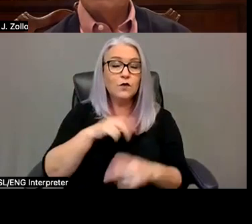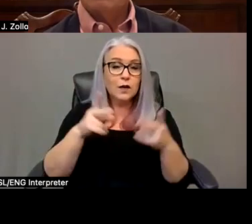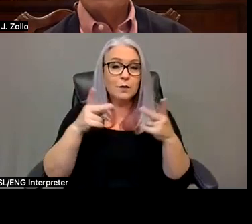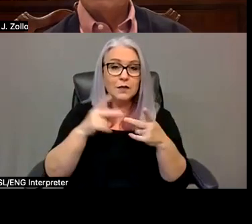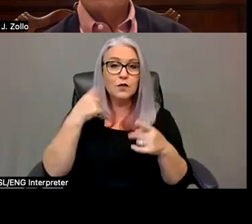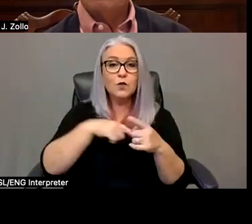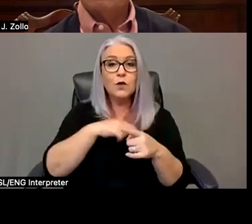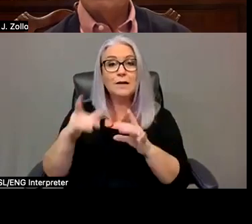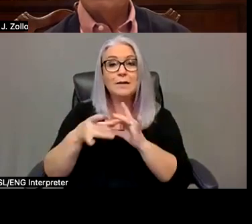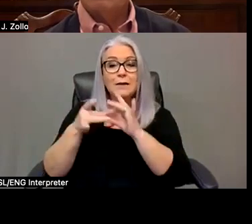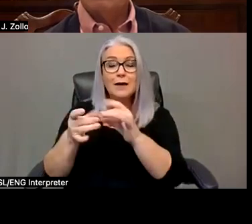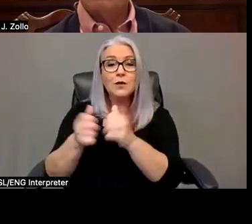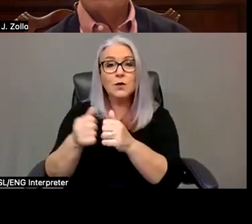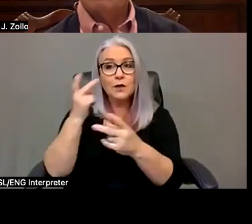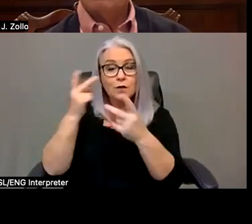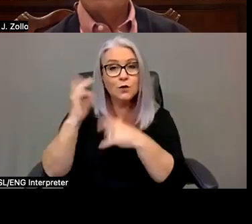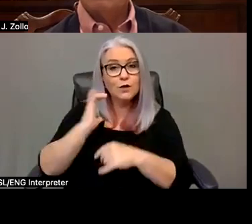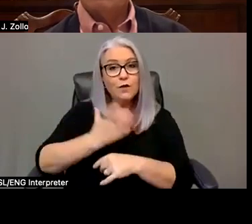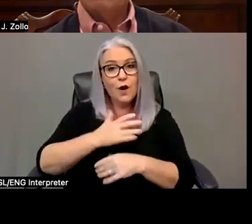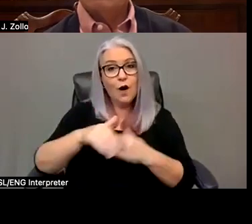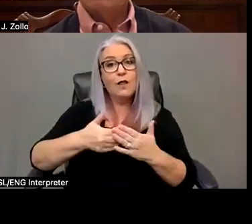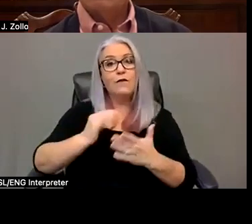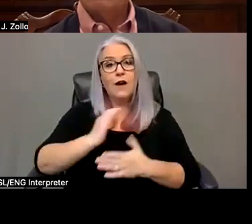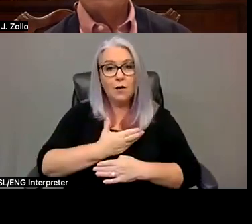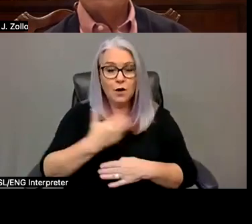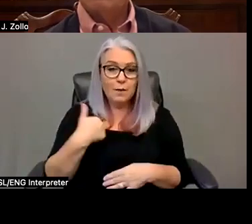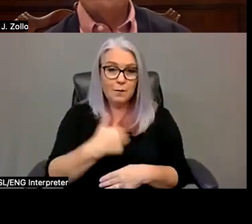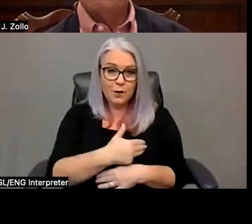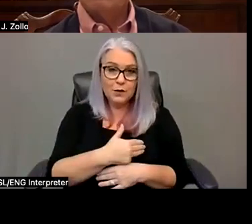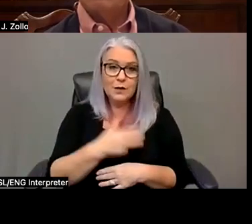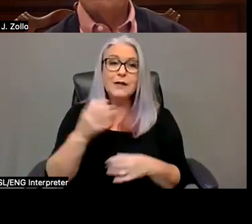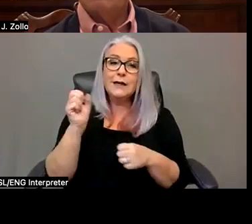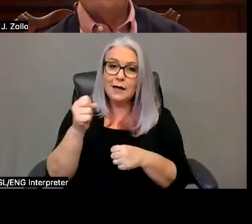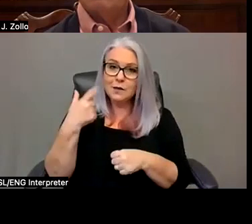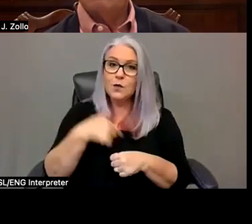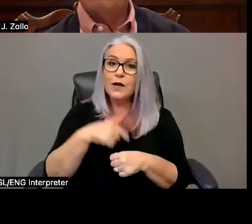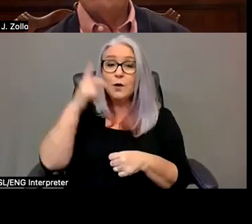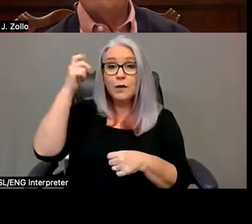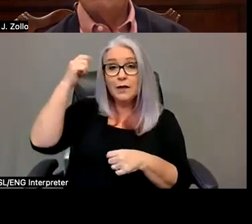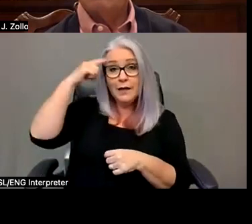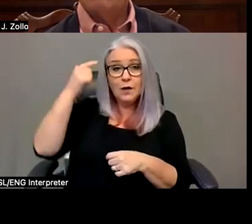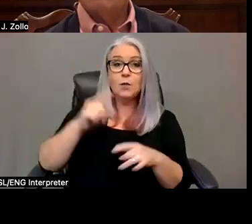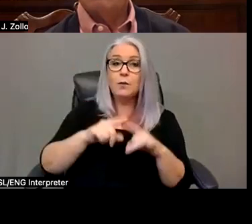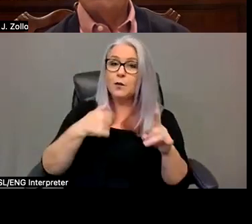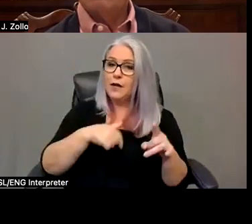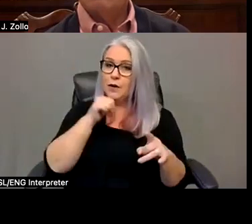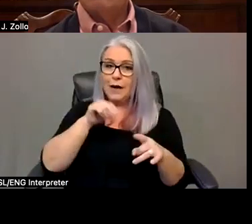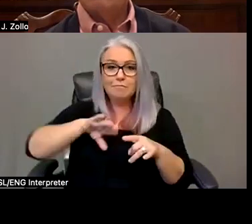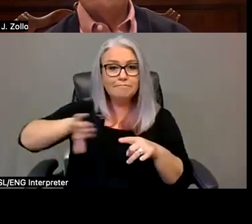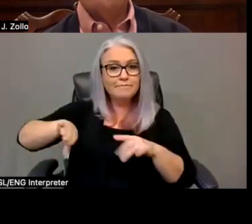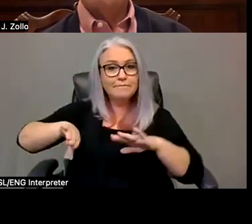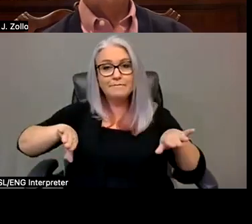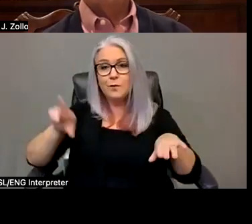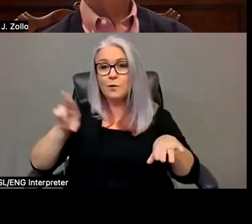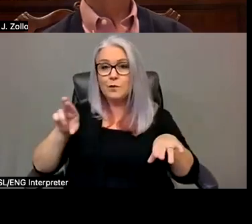of our members. So in that sense, we are political, but we are staunchly nonpartisan.